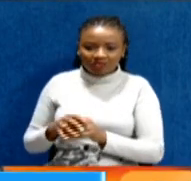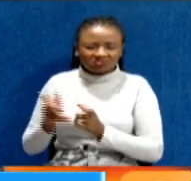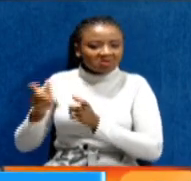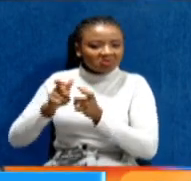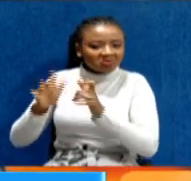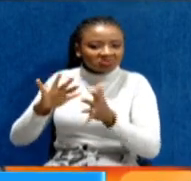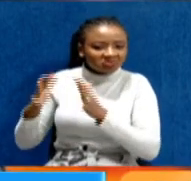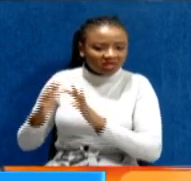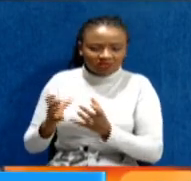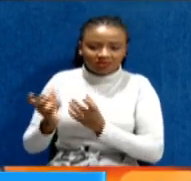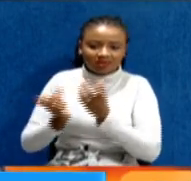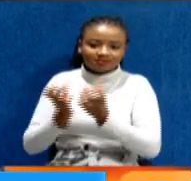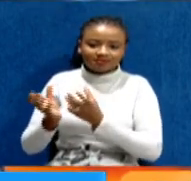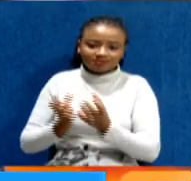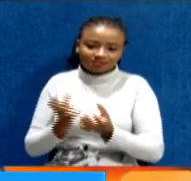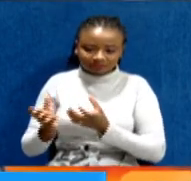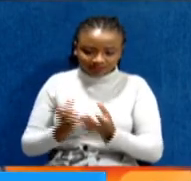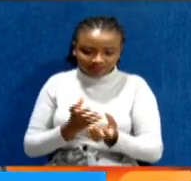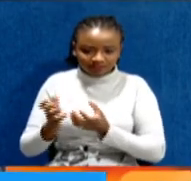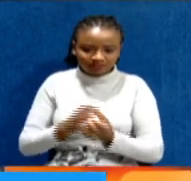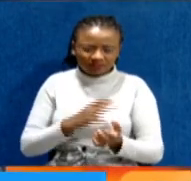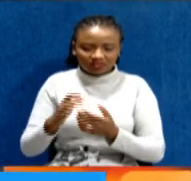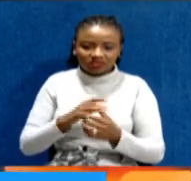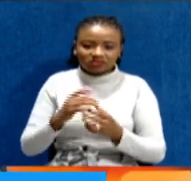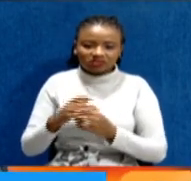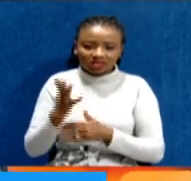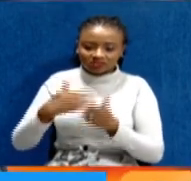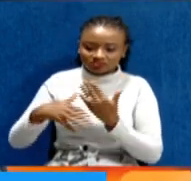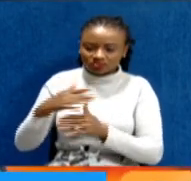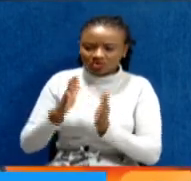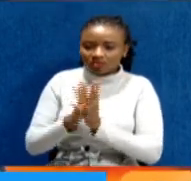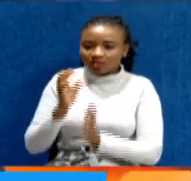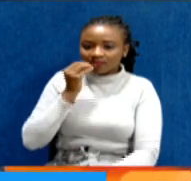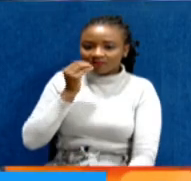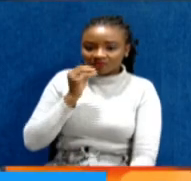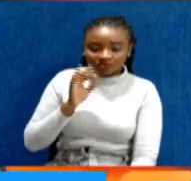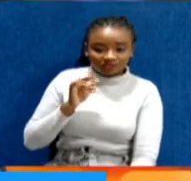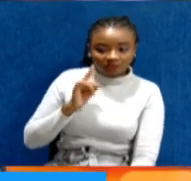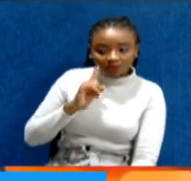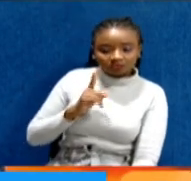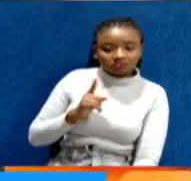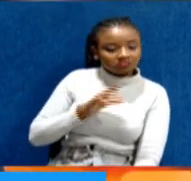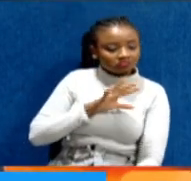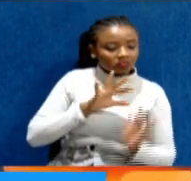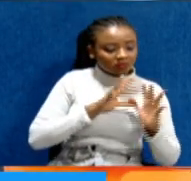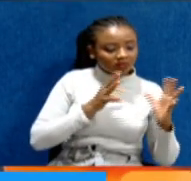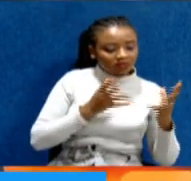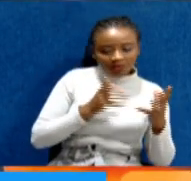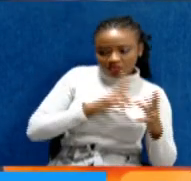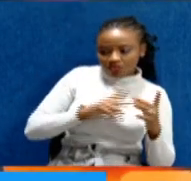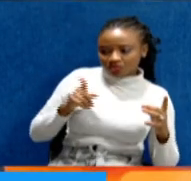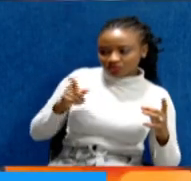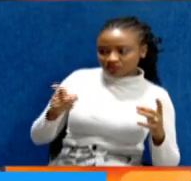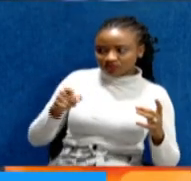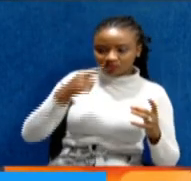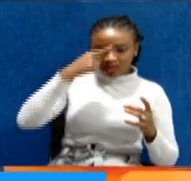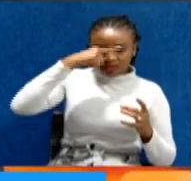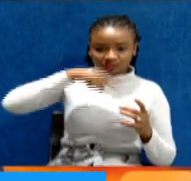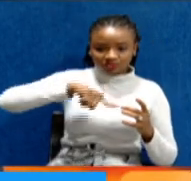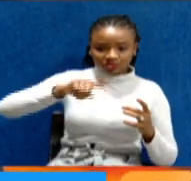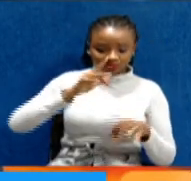and even trade concerning food. Yeah. So at the global level, we have that as an overarching policy for